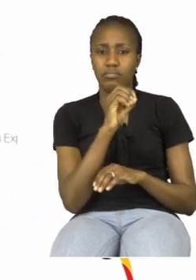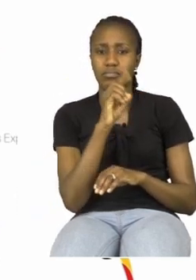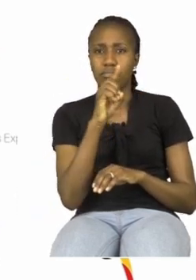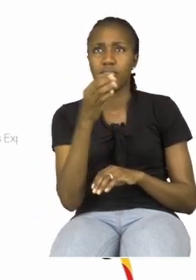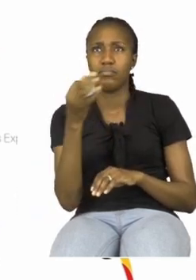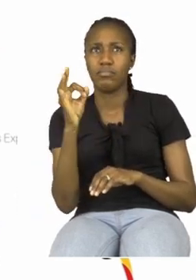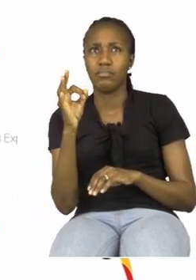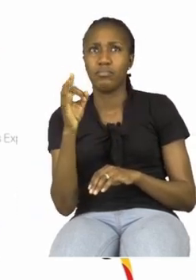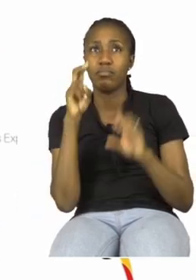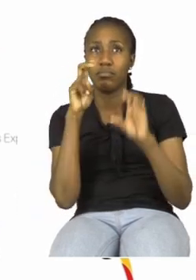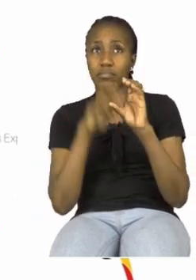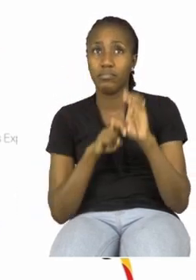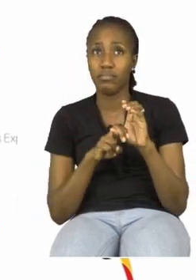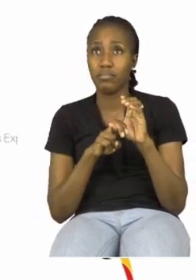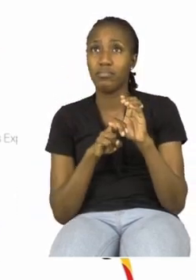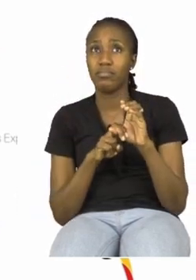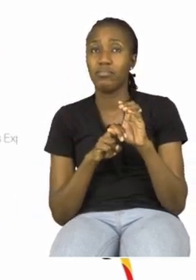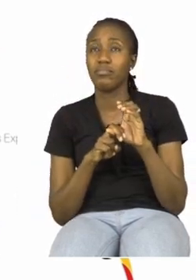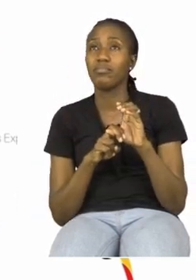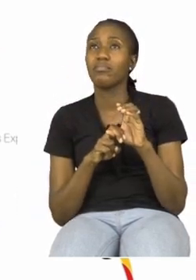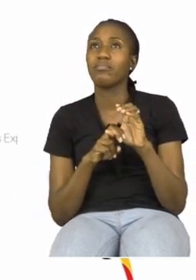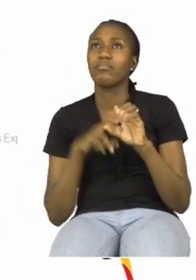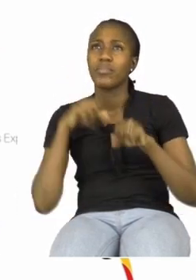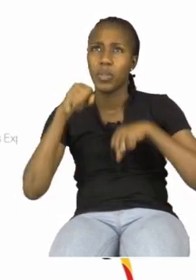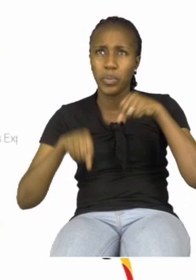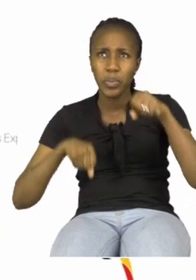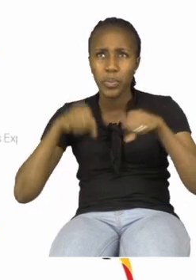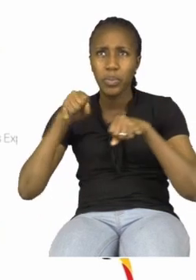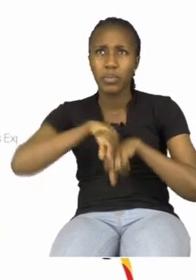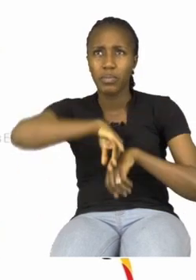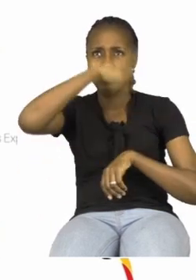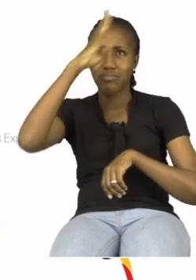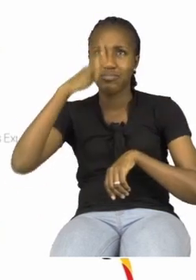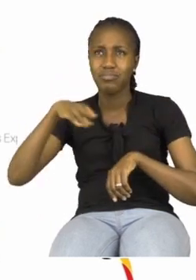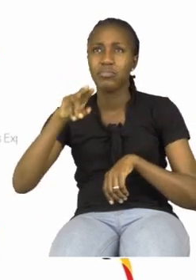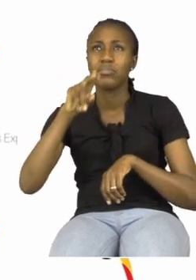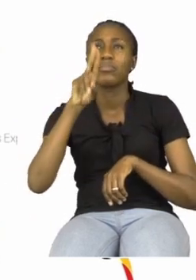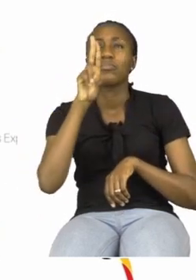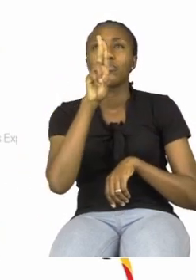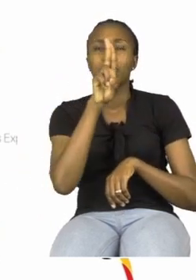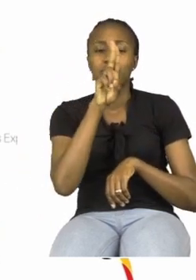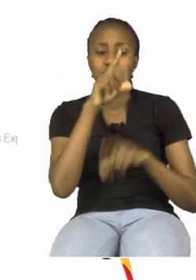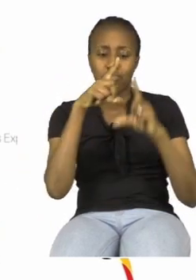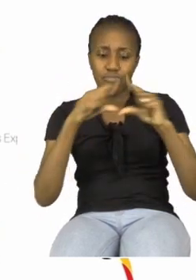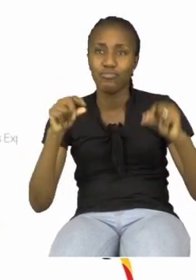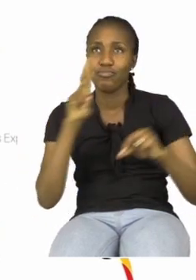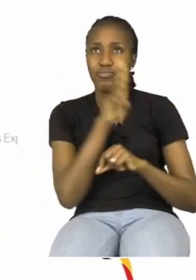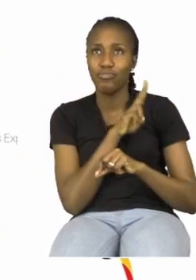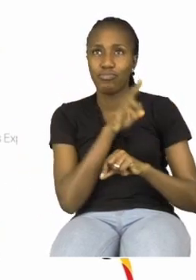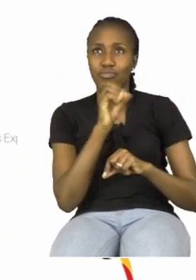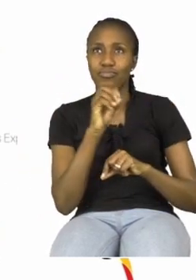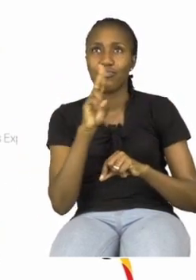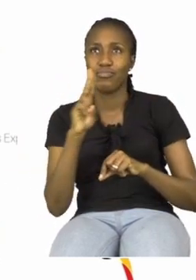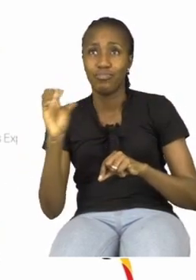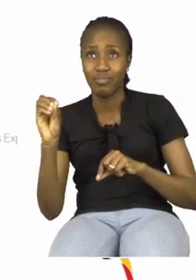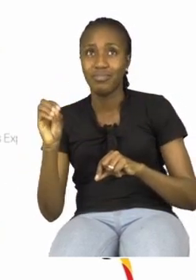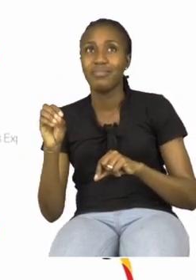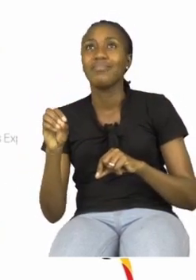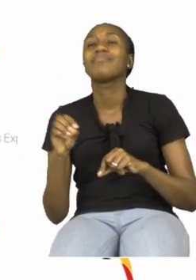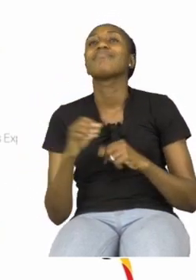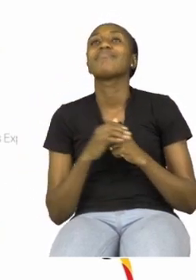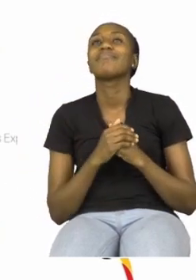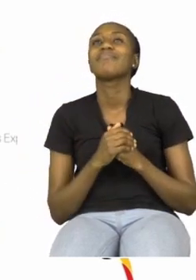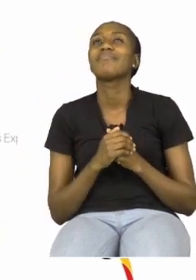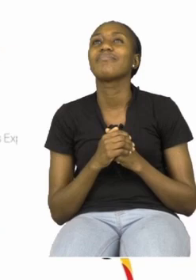I qualified Namibia a spot for the mountain bike race at the Tokyo 2020 Olympics. And then, of course, Tokyo 2020.